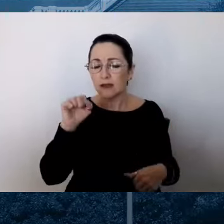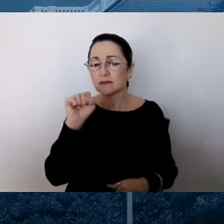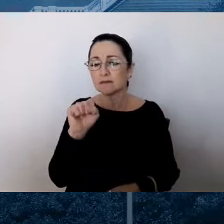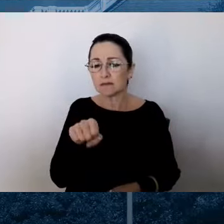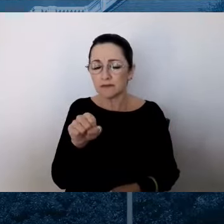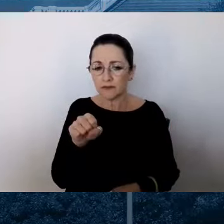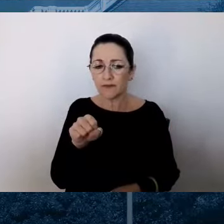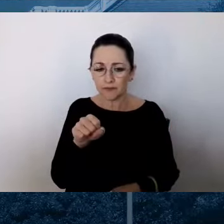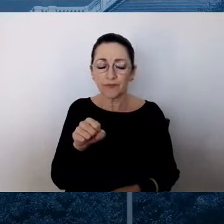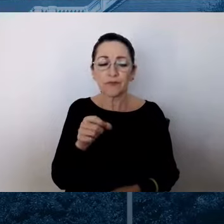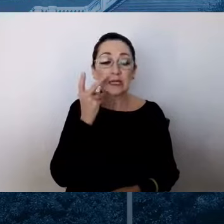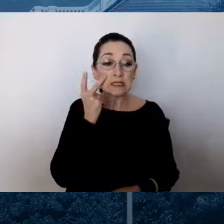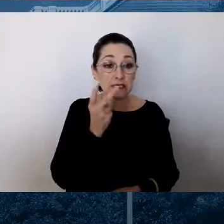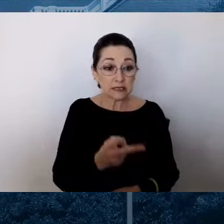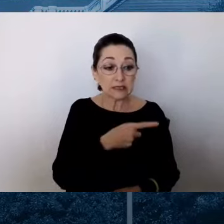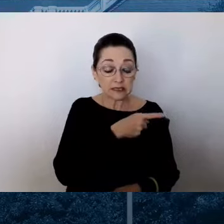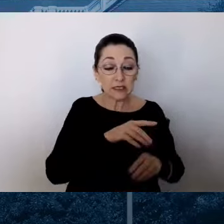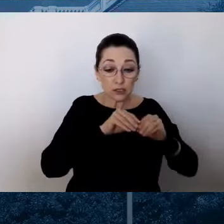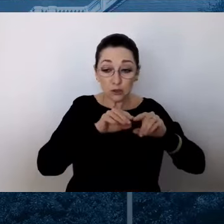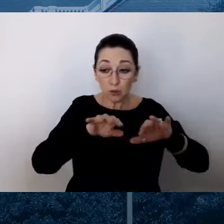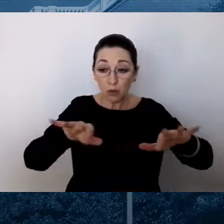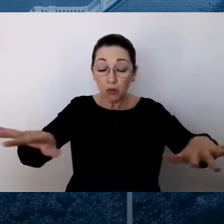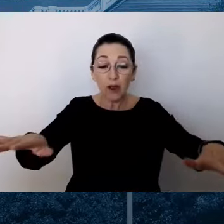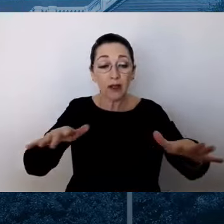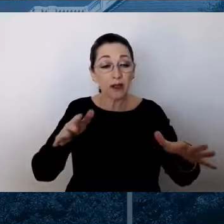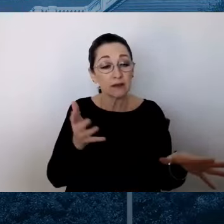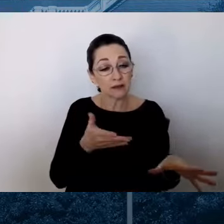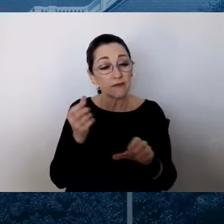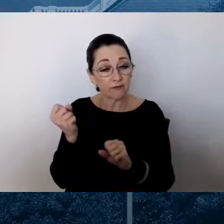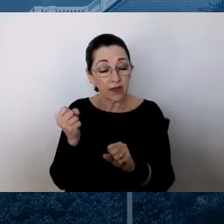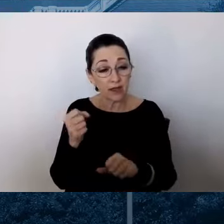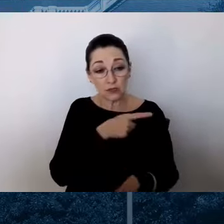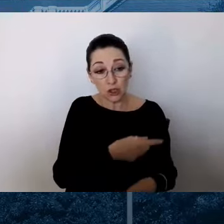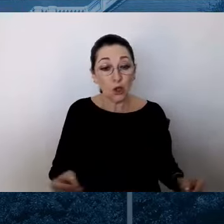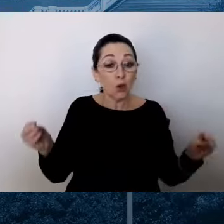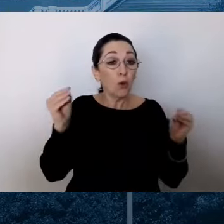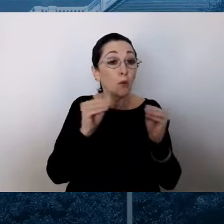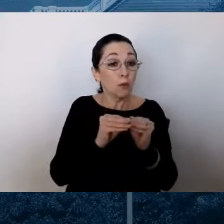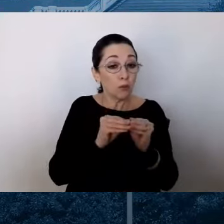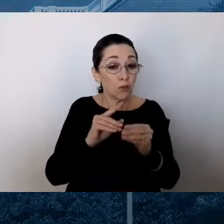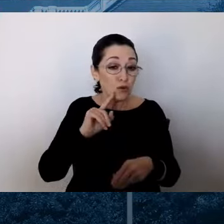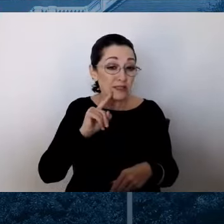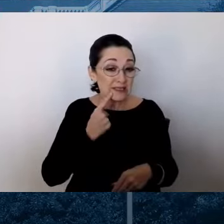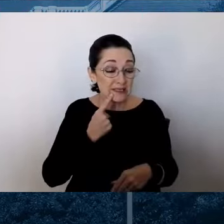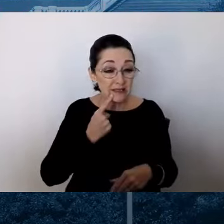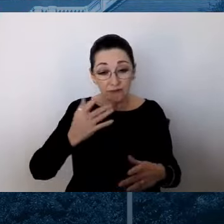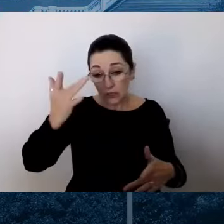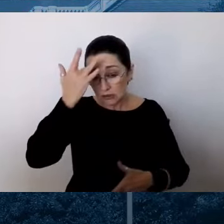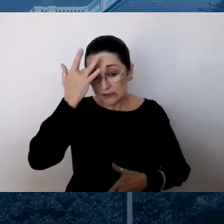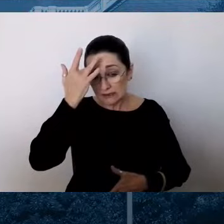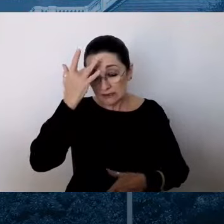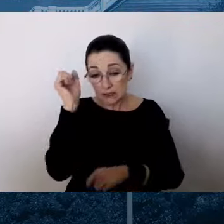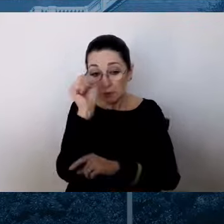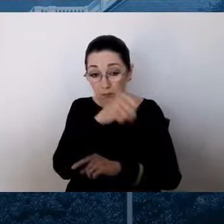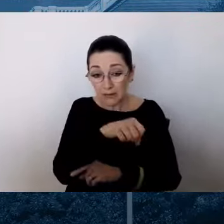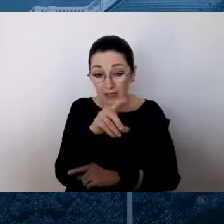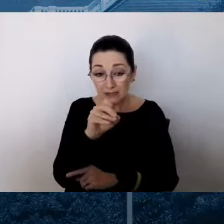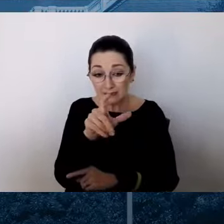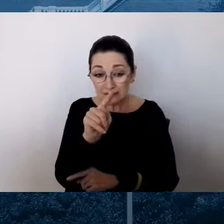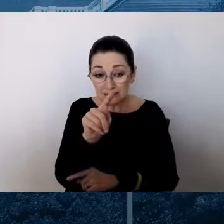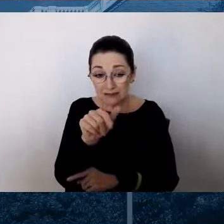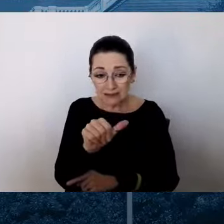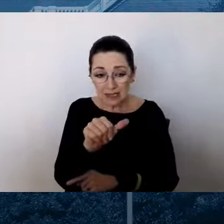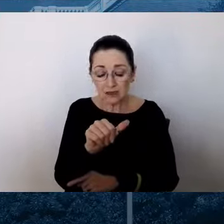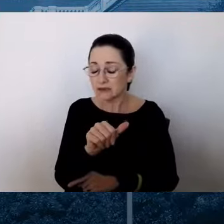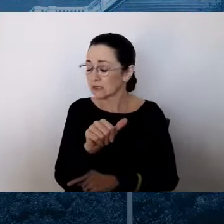don't know for sure. Is it more infectious than Delta? Does it cause more severe disease? Right now, a lot of reports are of